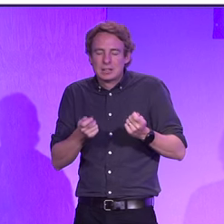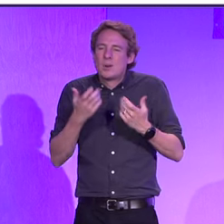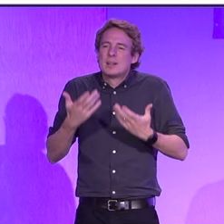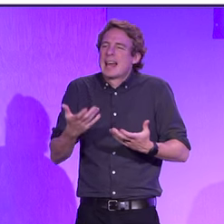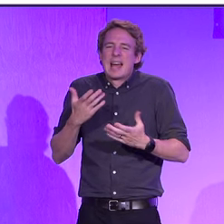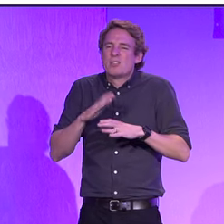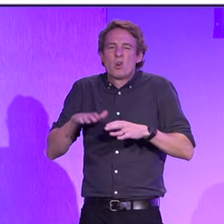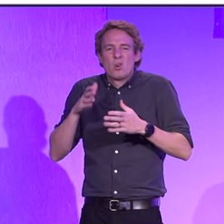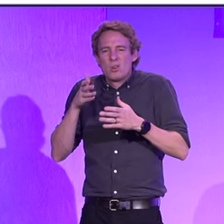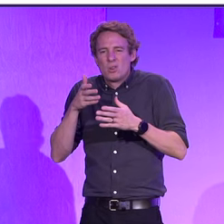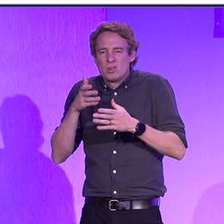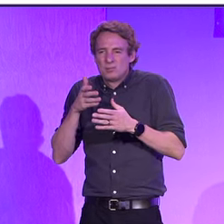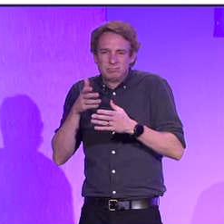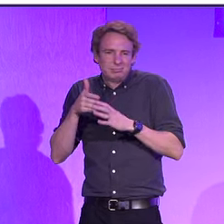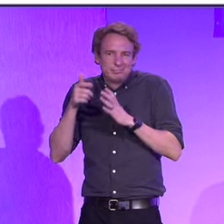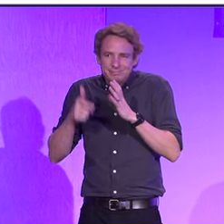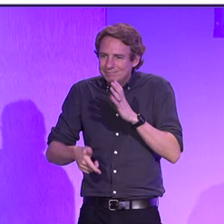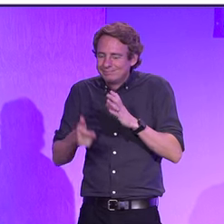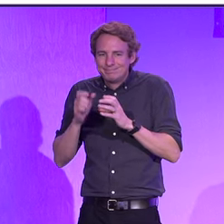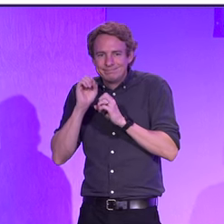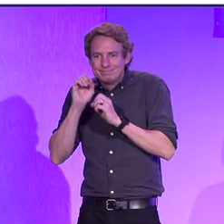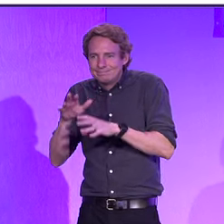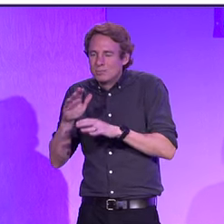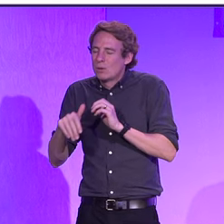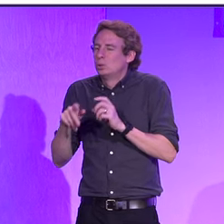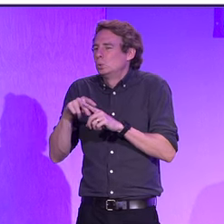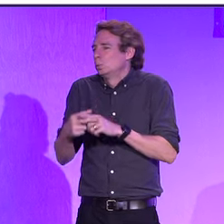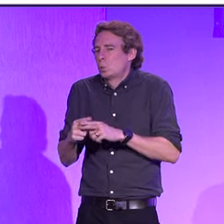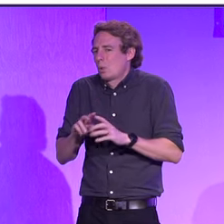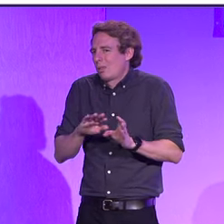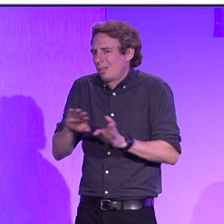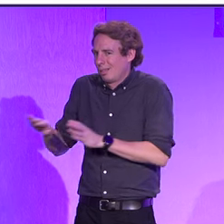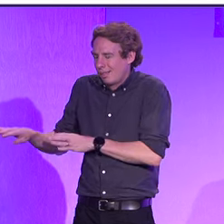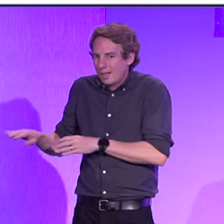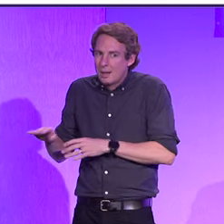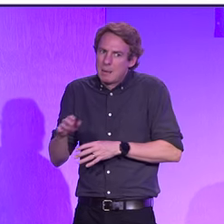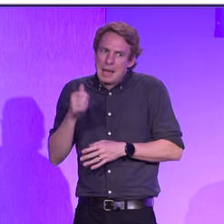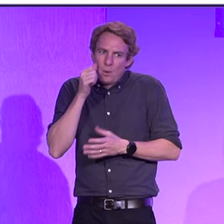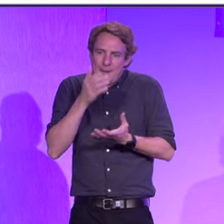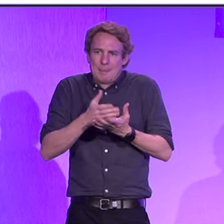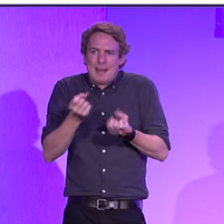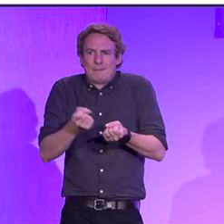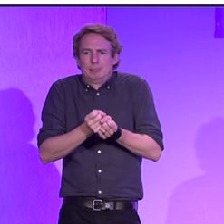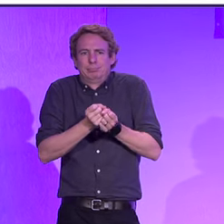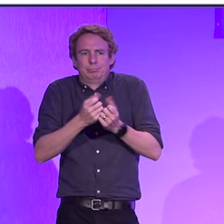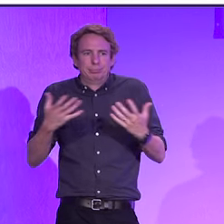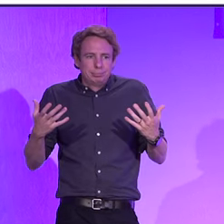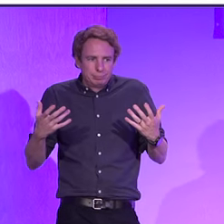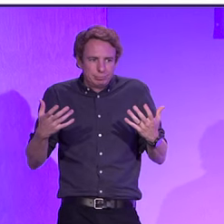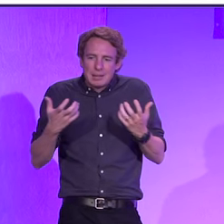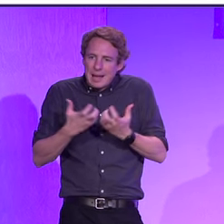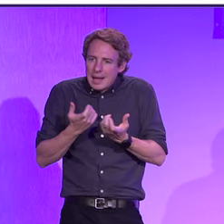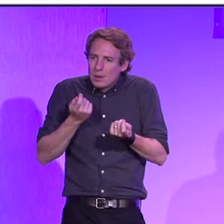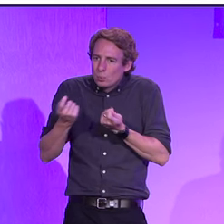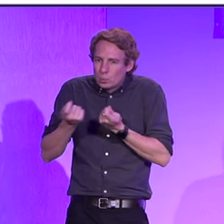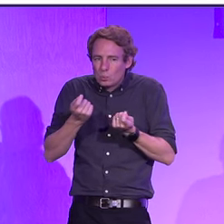diving into tooling right now, but you know, there's a lot out there, and sometimes it's helpful to reorganize what we're seeing